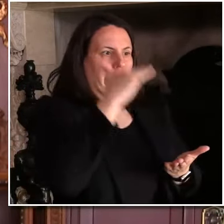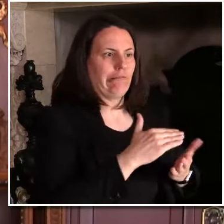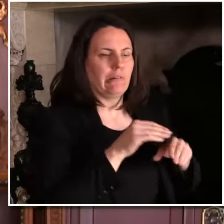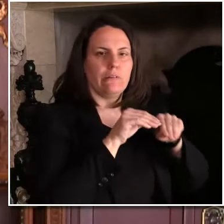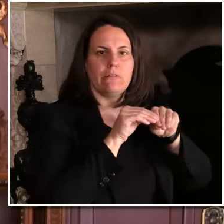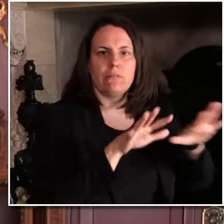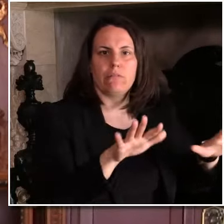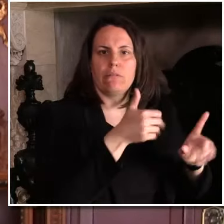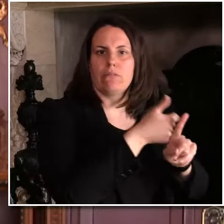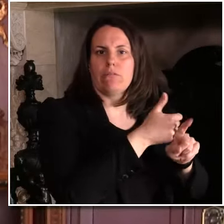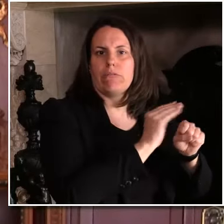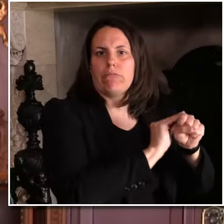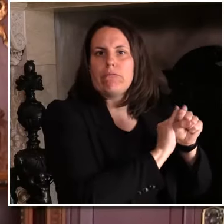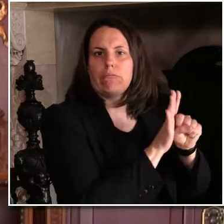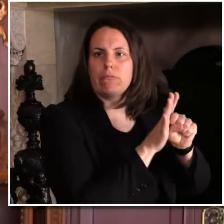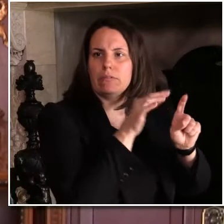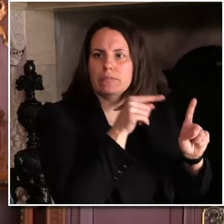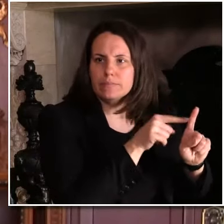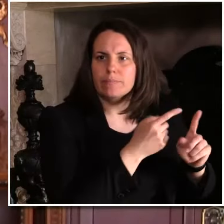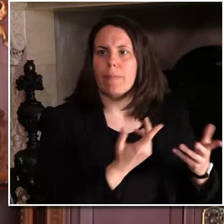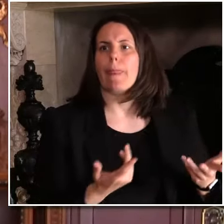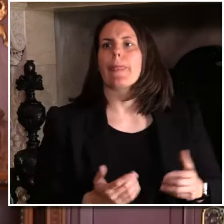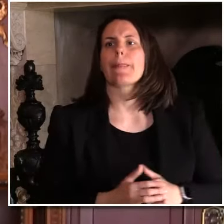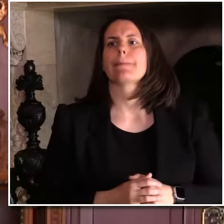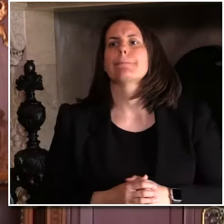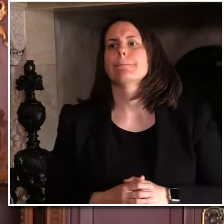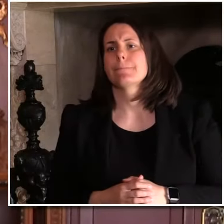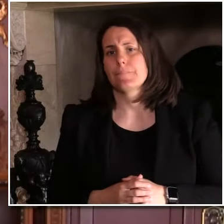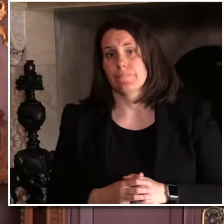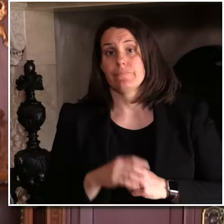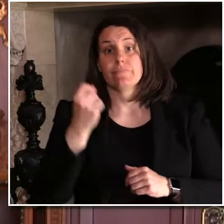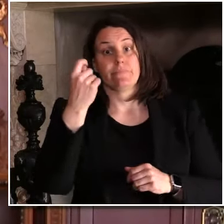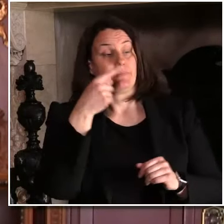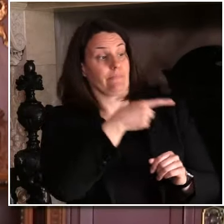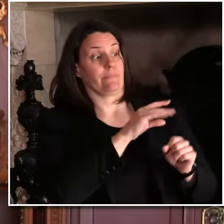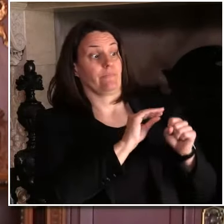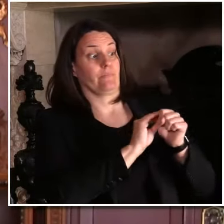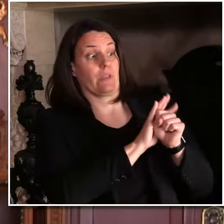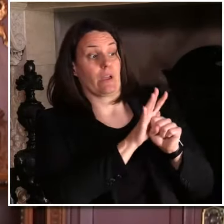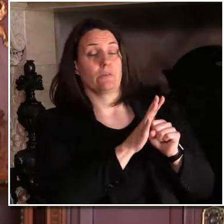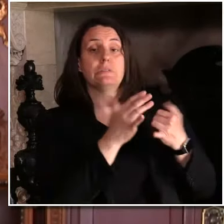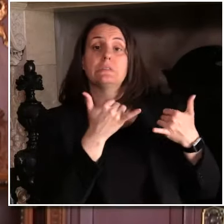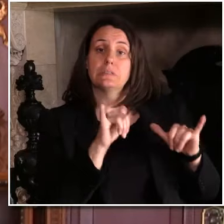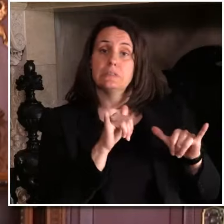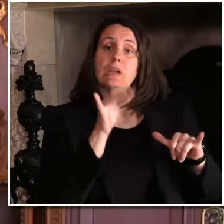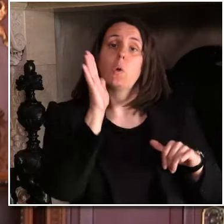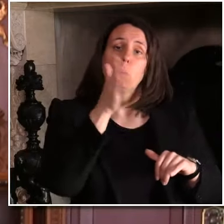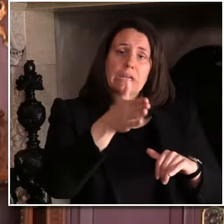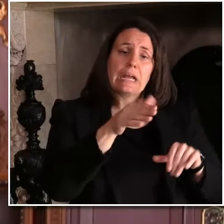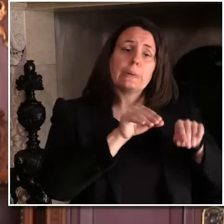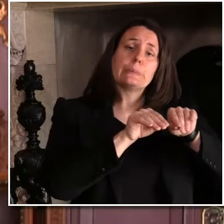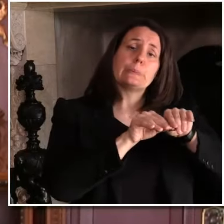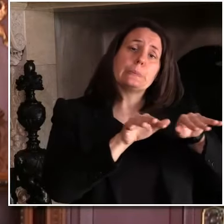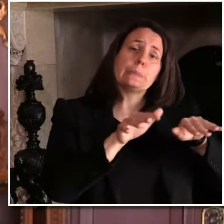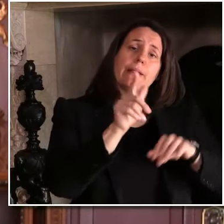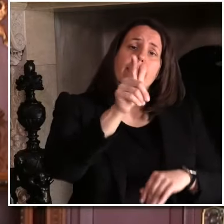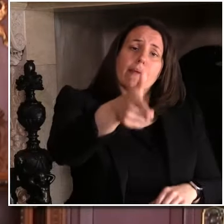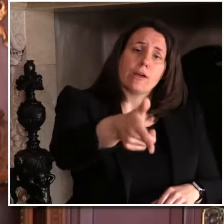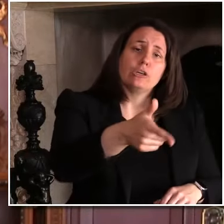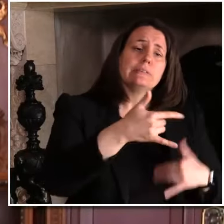virus is not gone, we are able to deal with it in a much more reasonable way. One